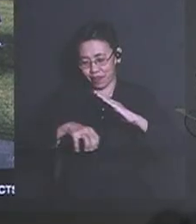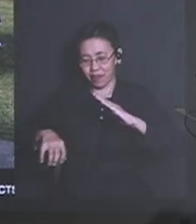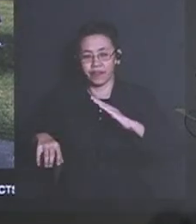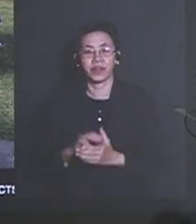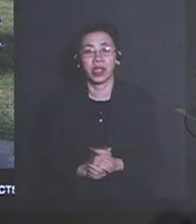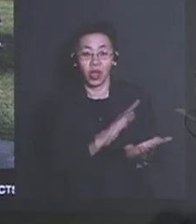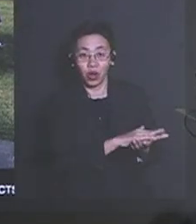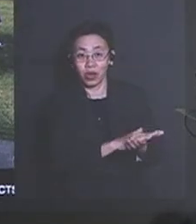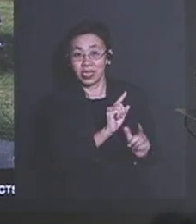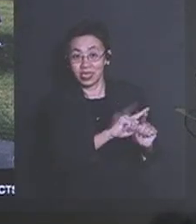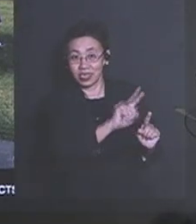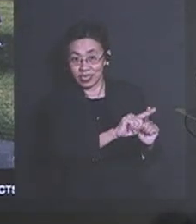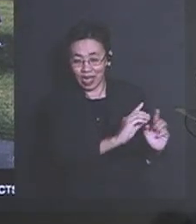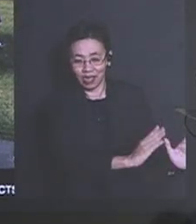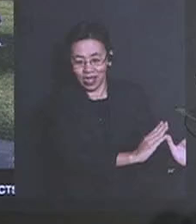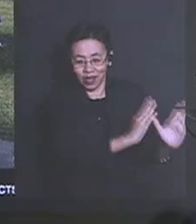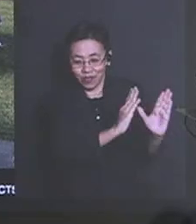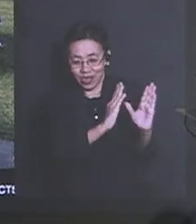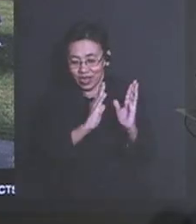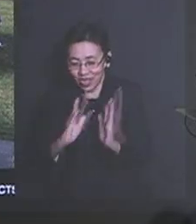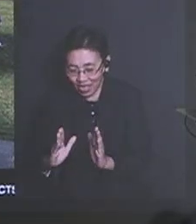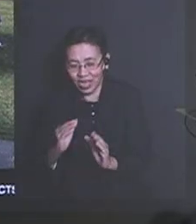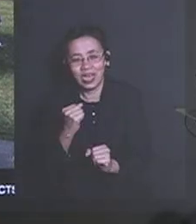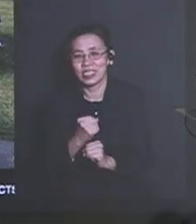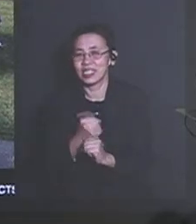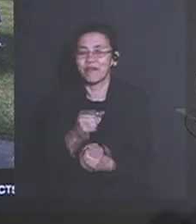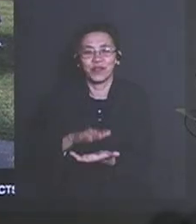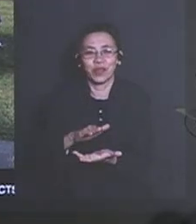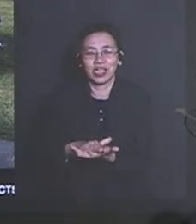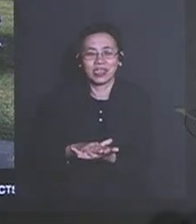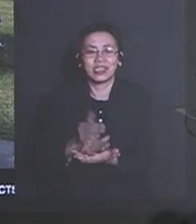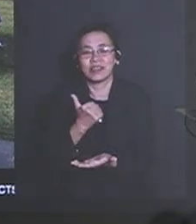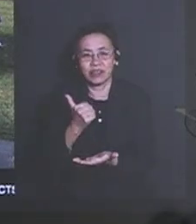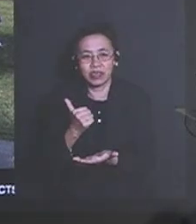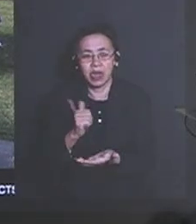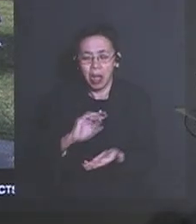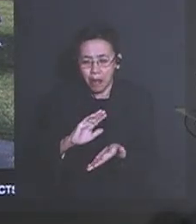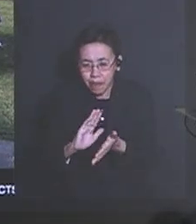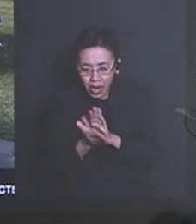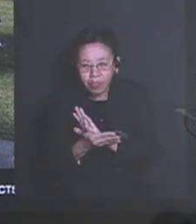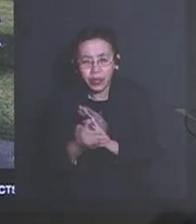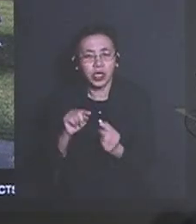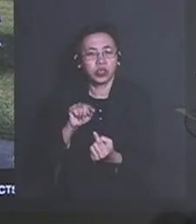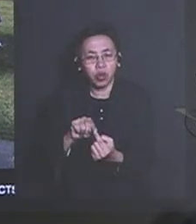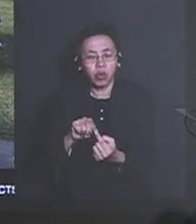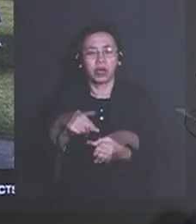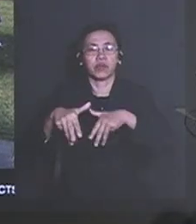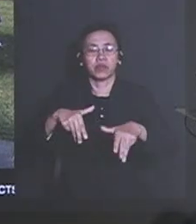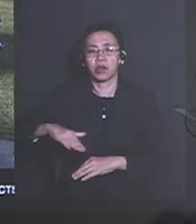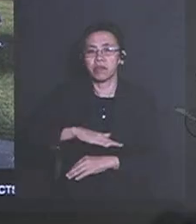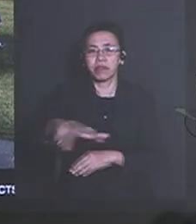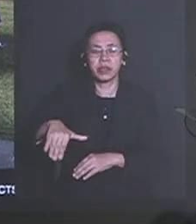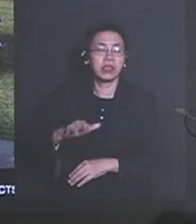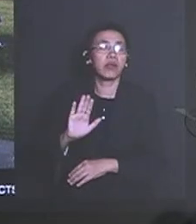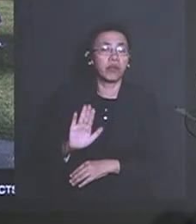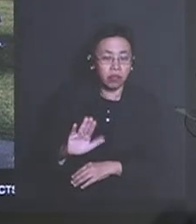structure prototype for adaptation for other schools located in new setting that differs from the original